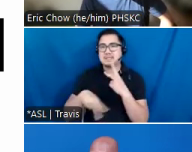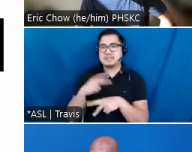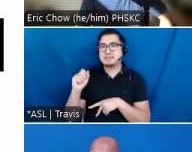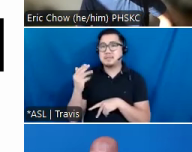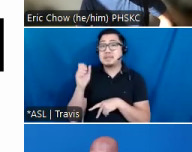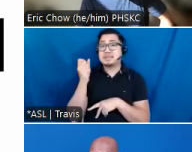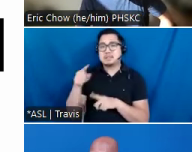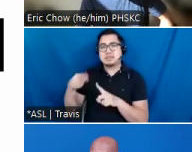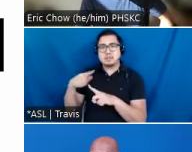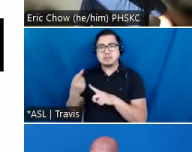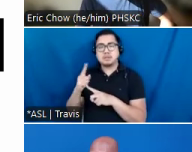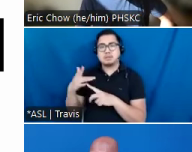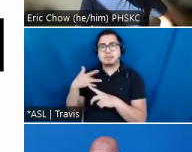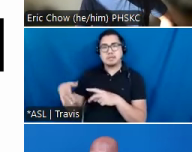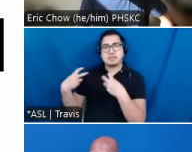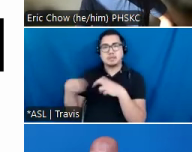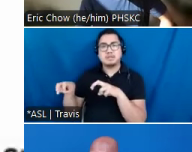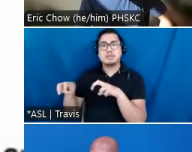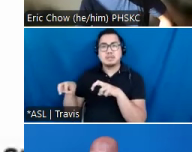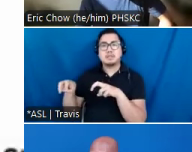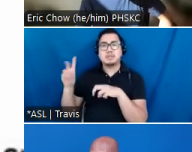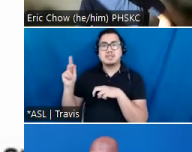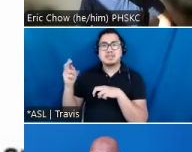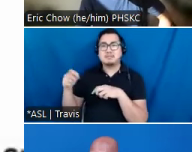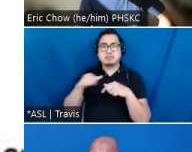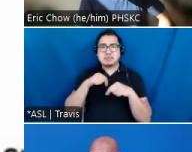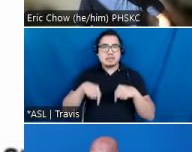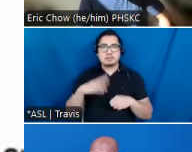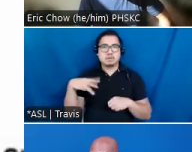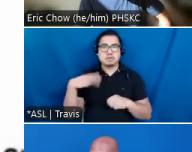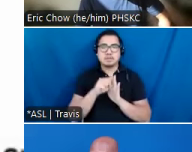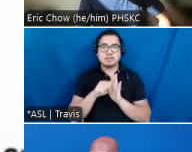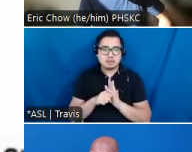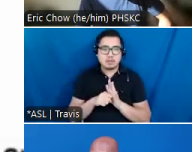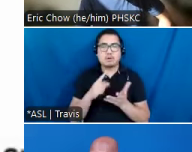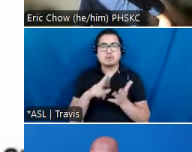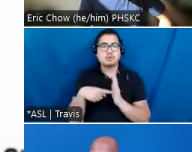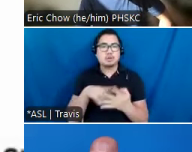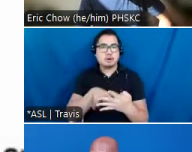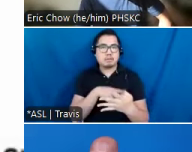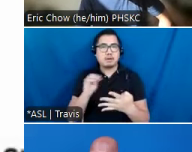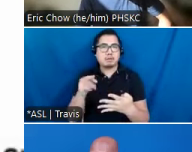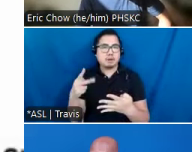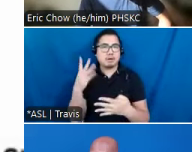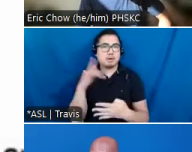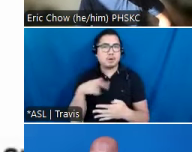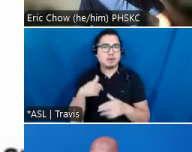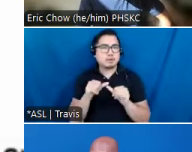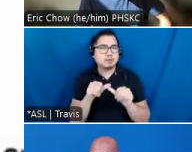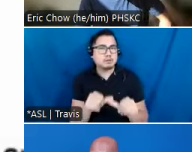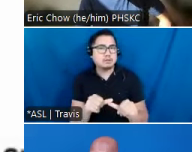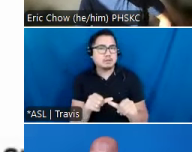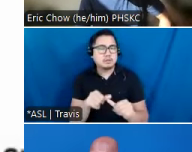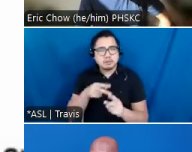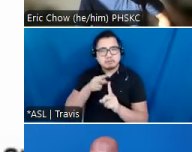dengue. I want to show you a map because I think it's important context for why we are continuing to